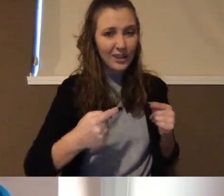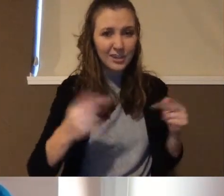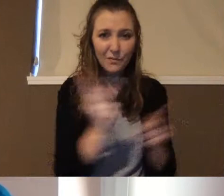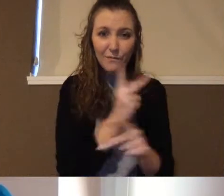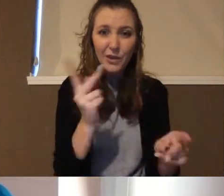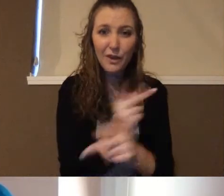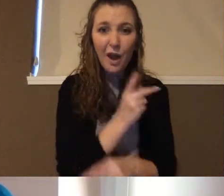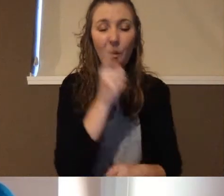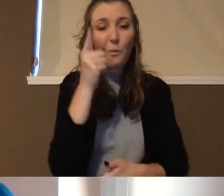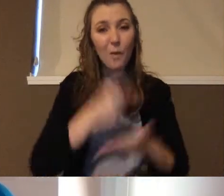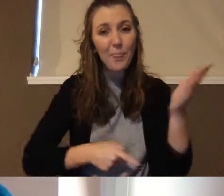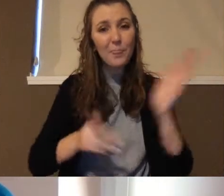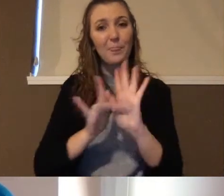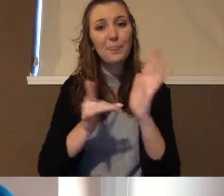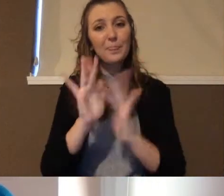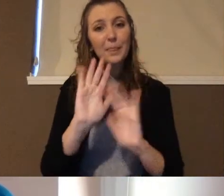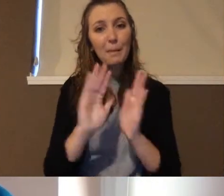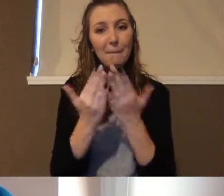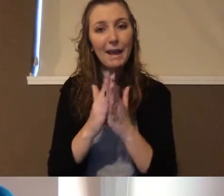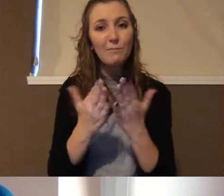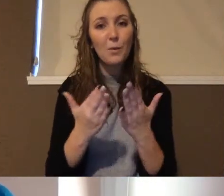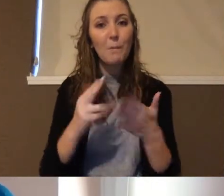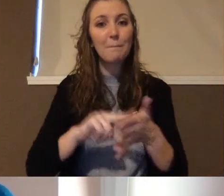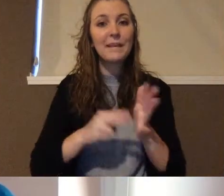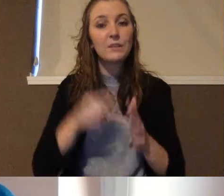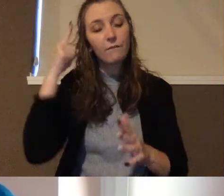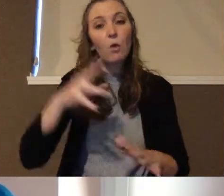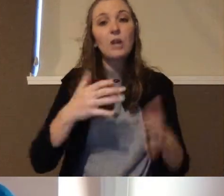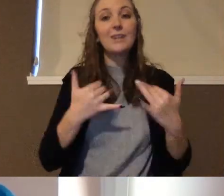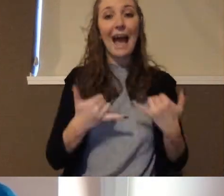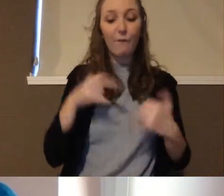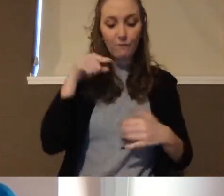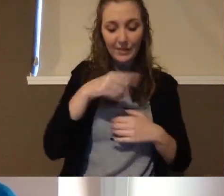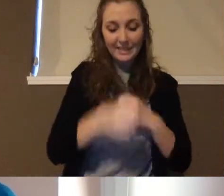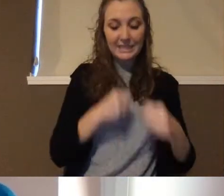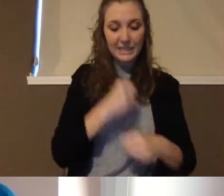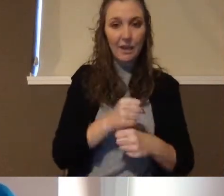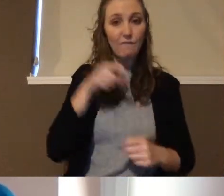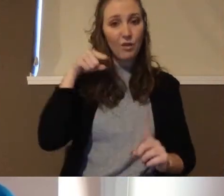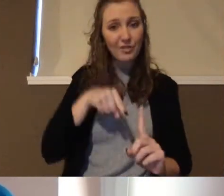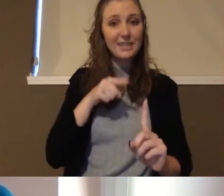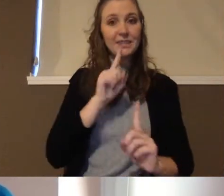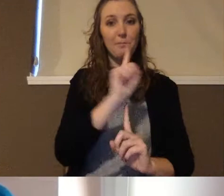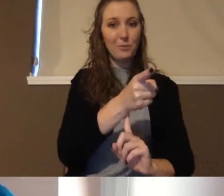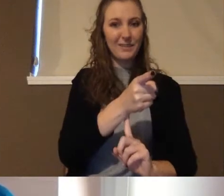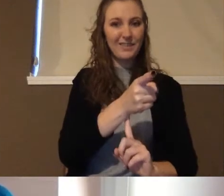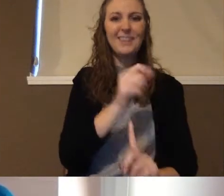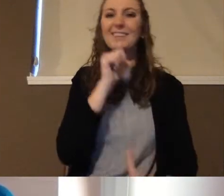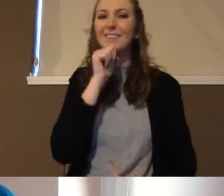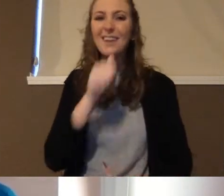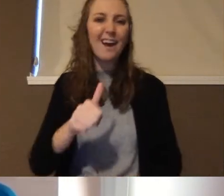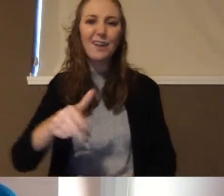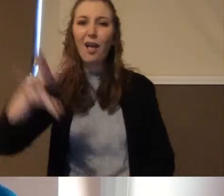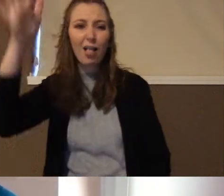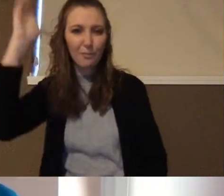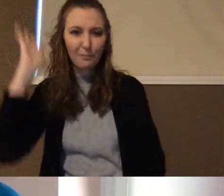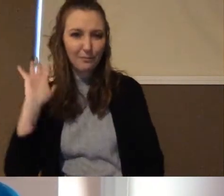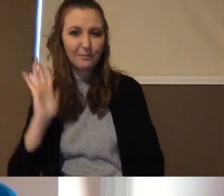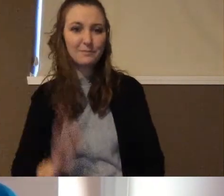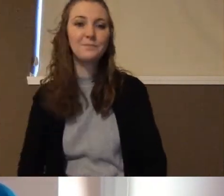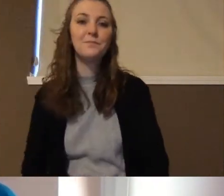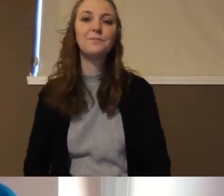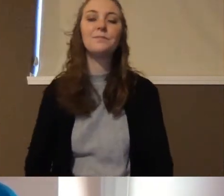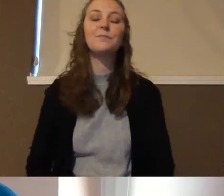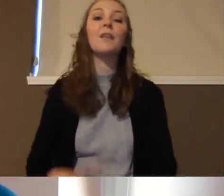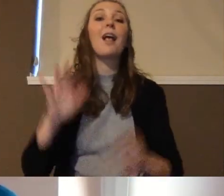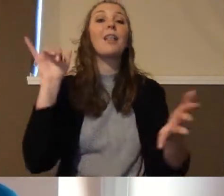open ourselves and struggle honestly to discover what those words mean for this